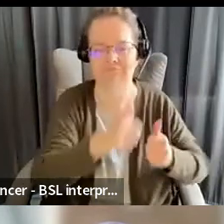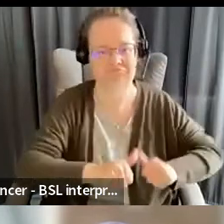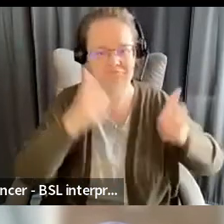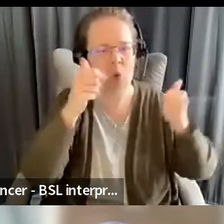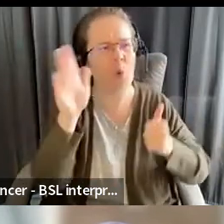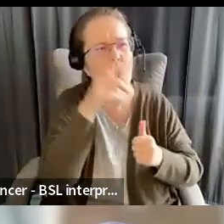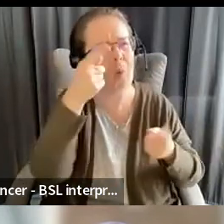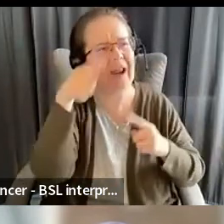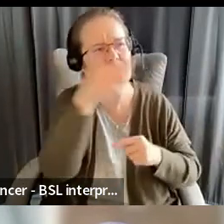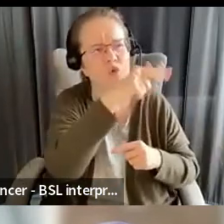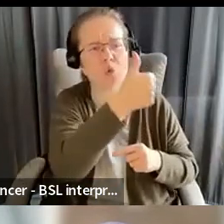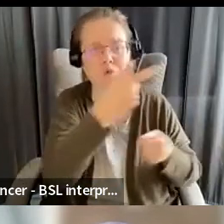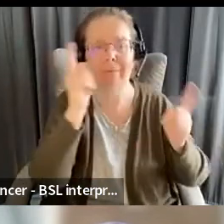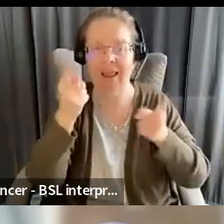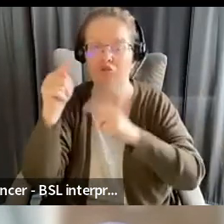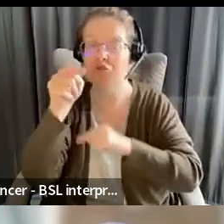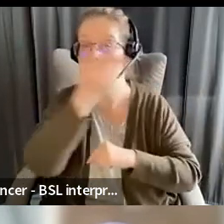ones I know are good managers, and